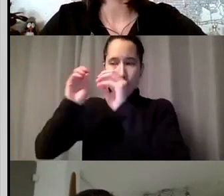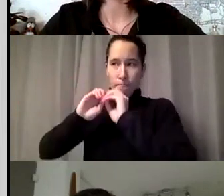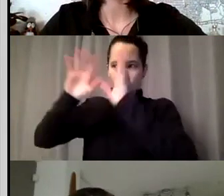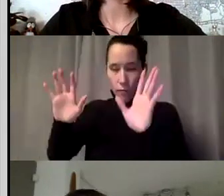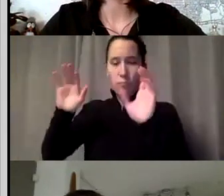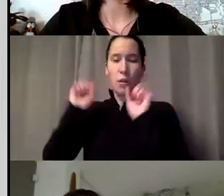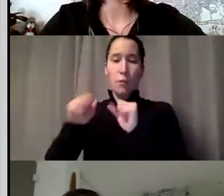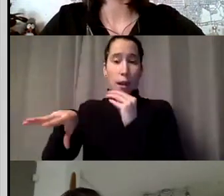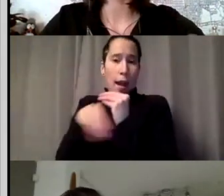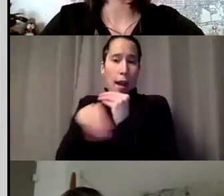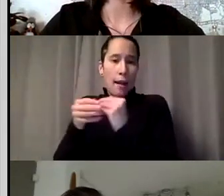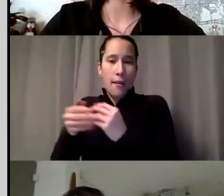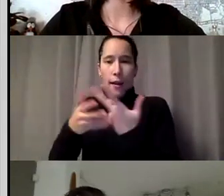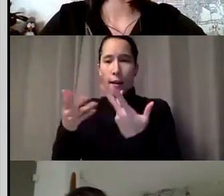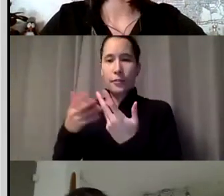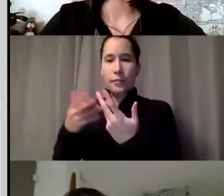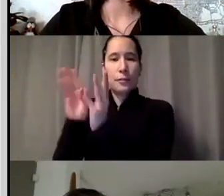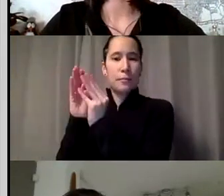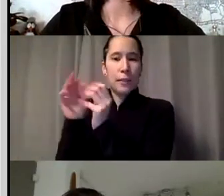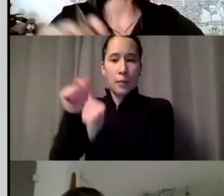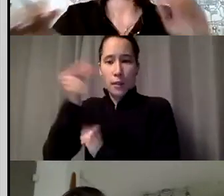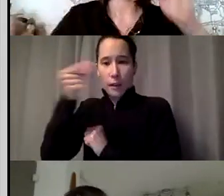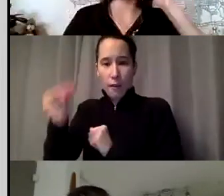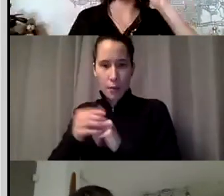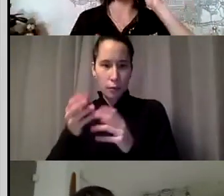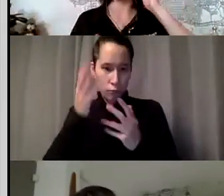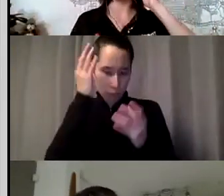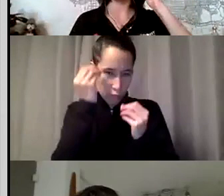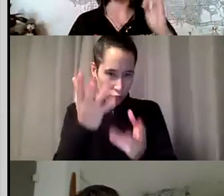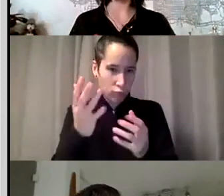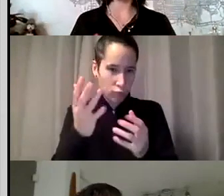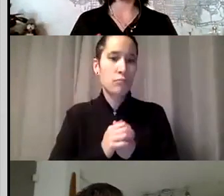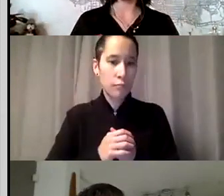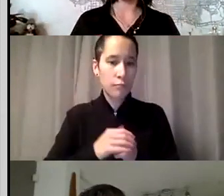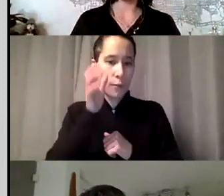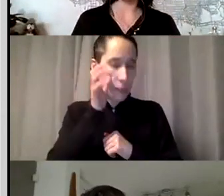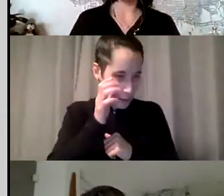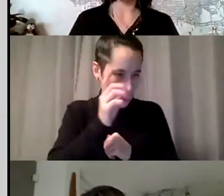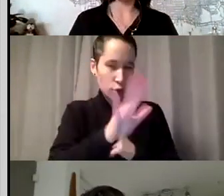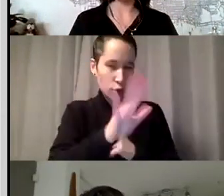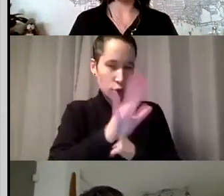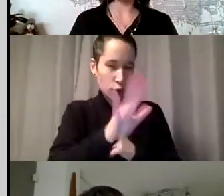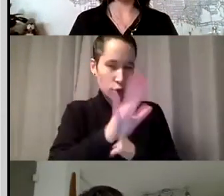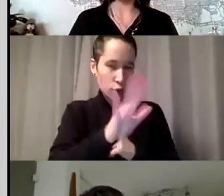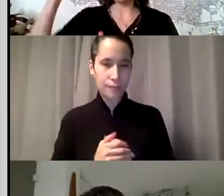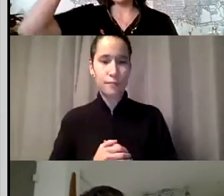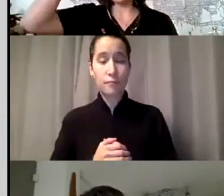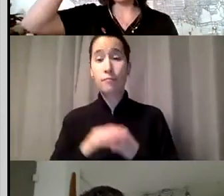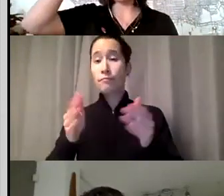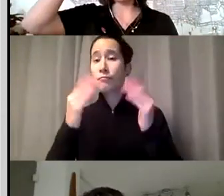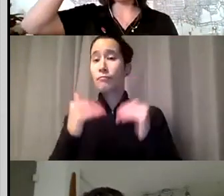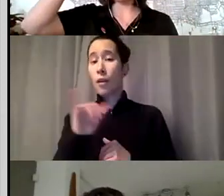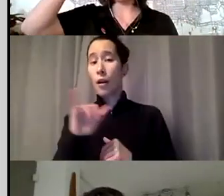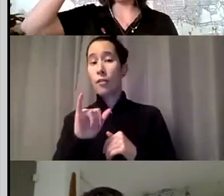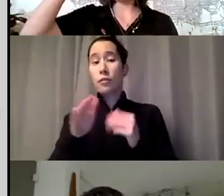issue. The other one that I'd like to point out is intercollegiate sport. The intention of the